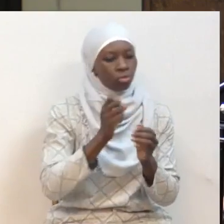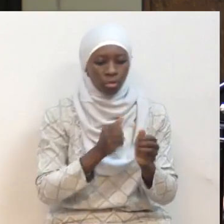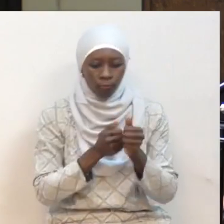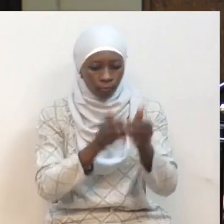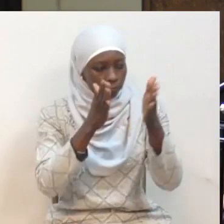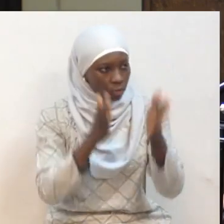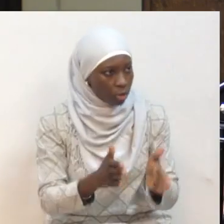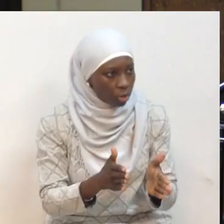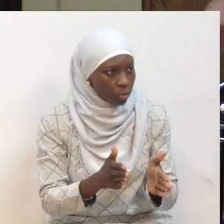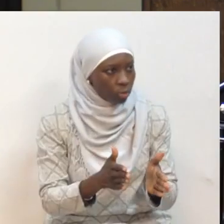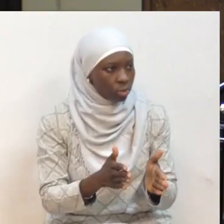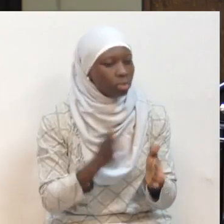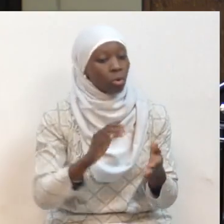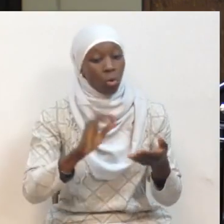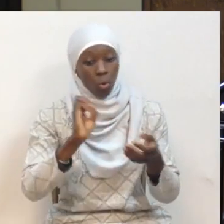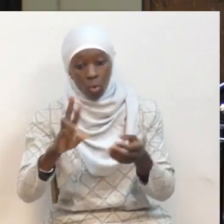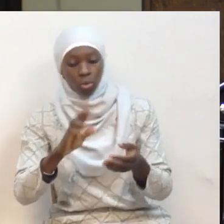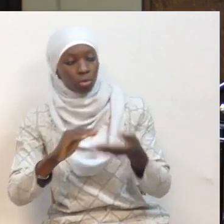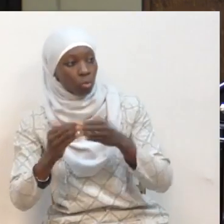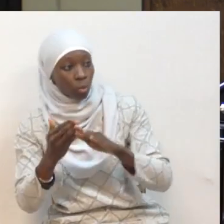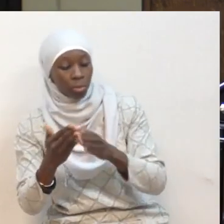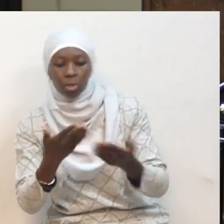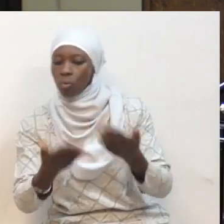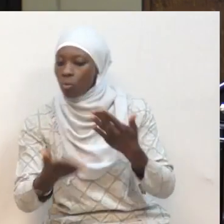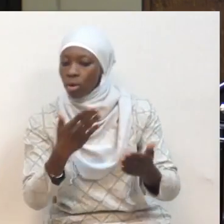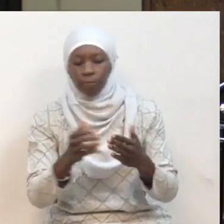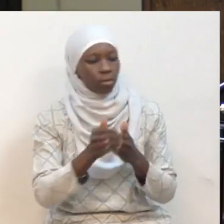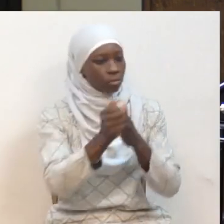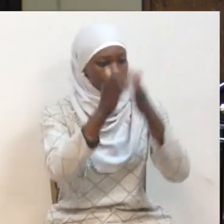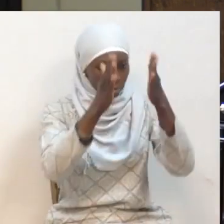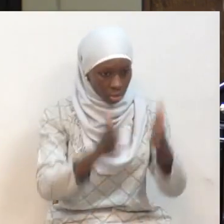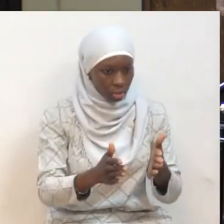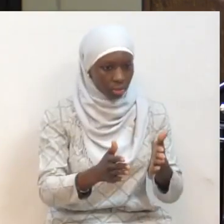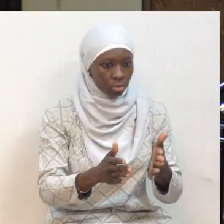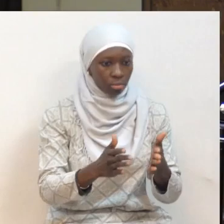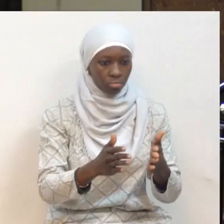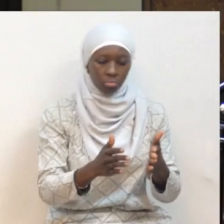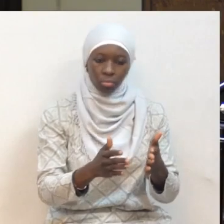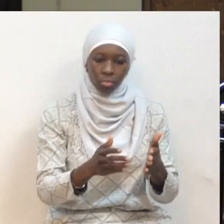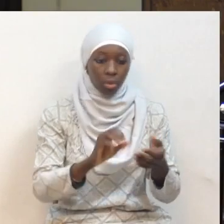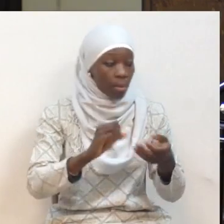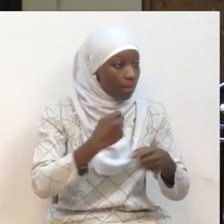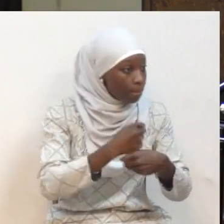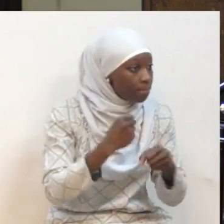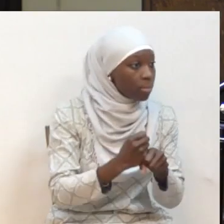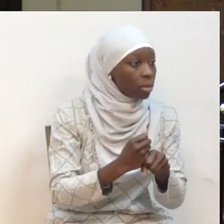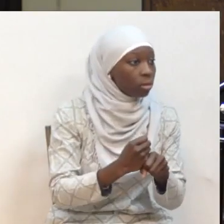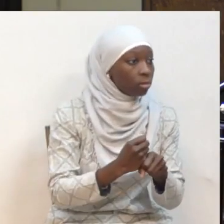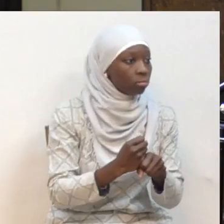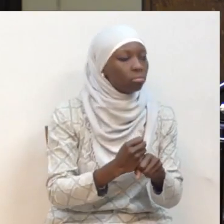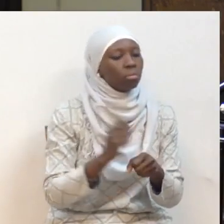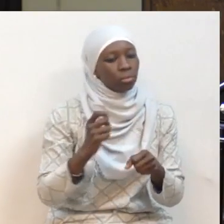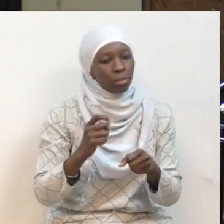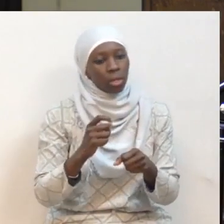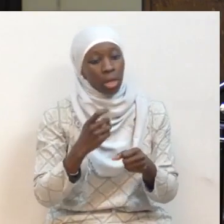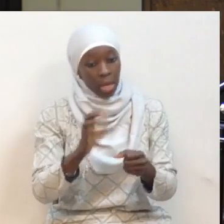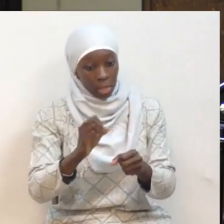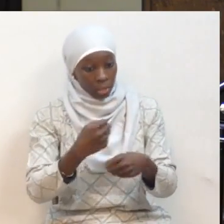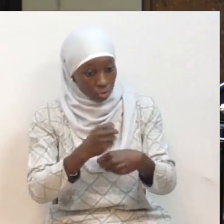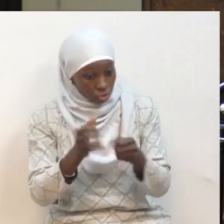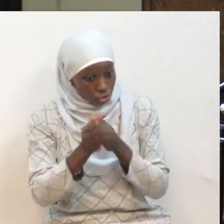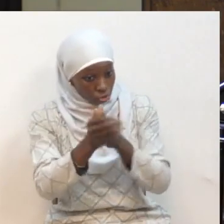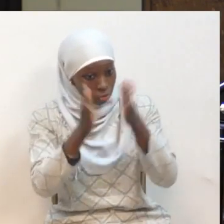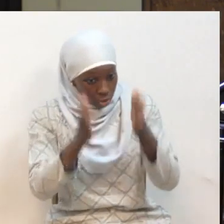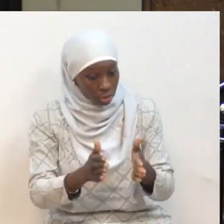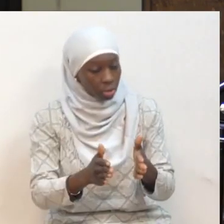the leadership makes, and the leadership commits to take consultation and opinions and